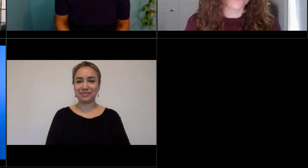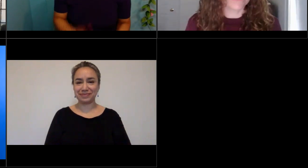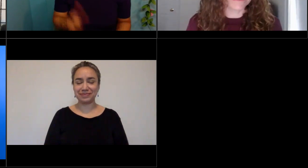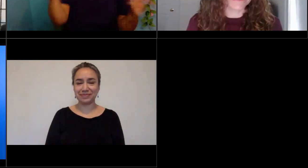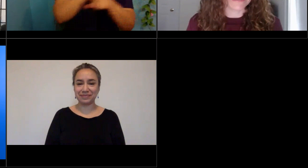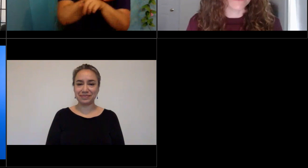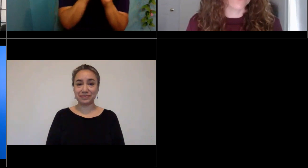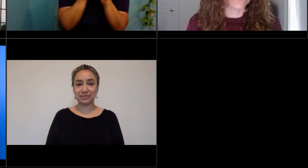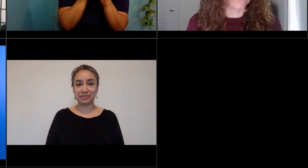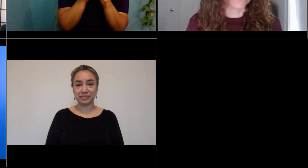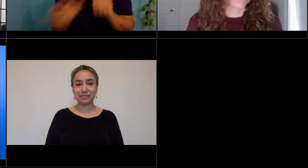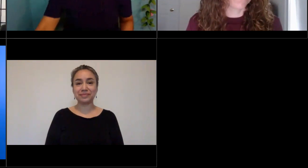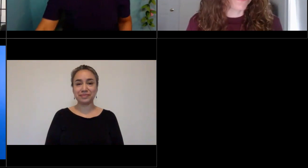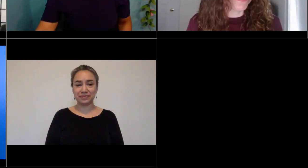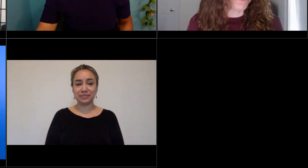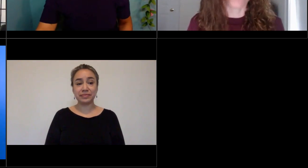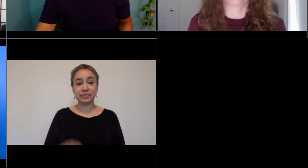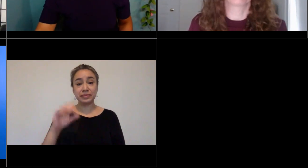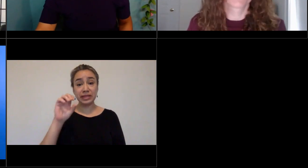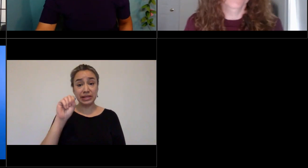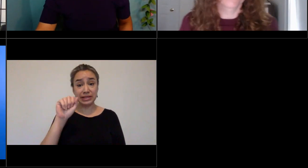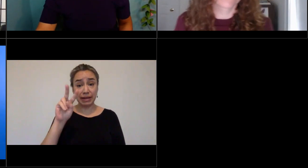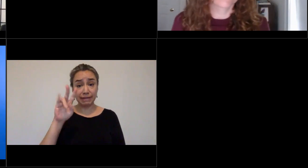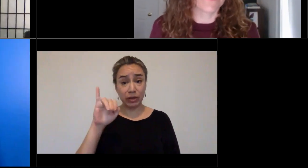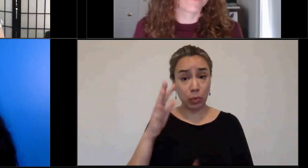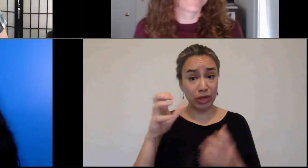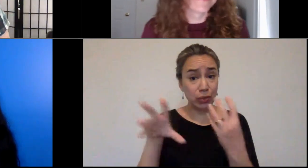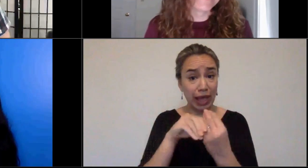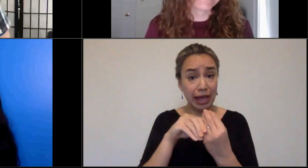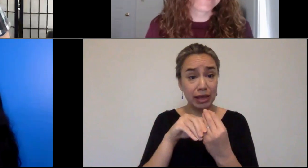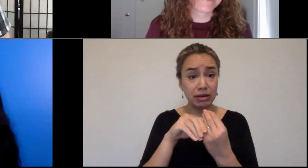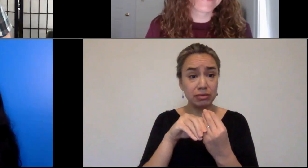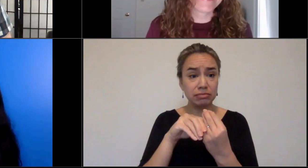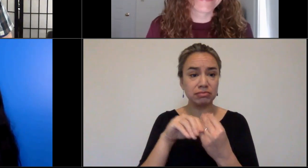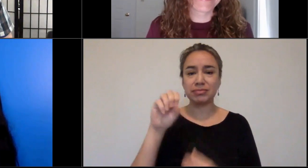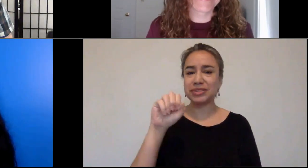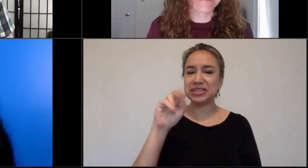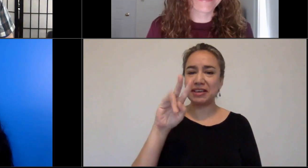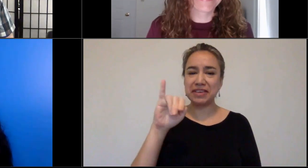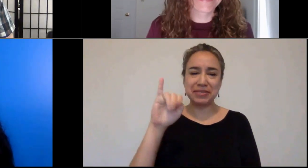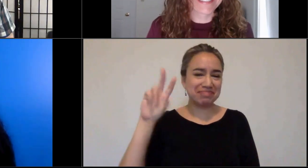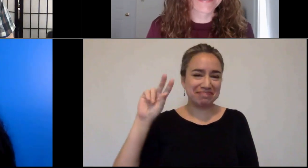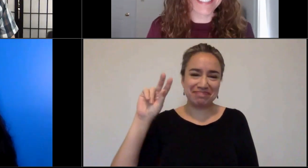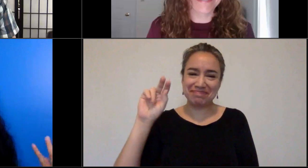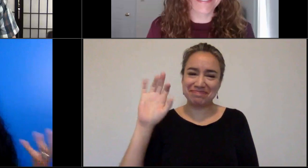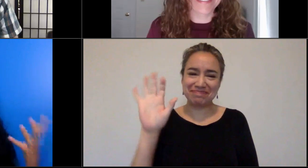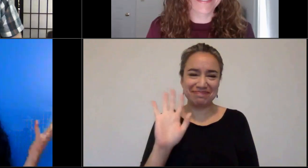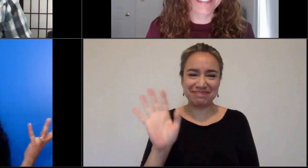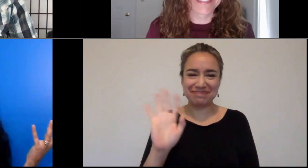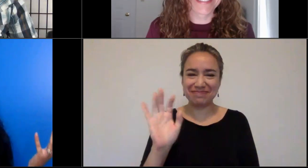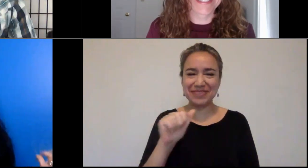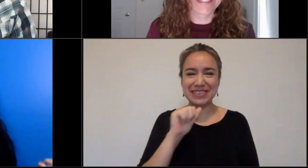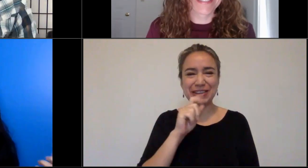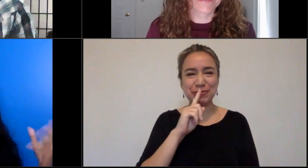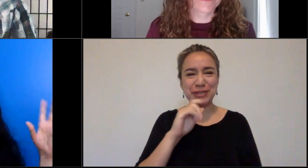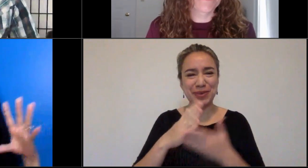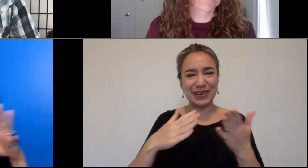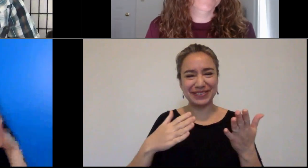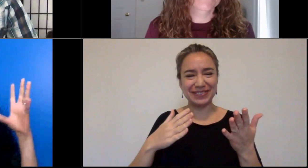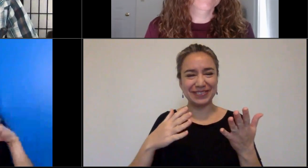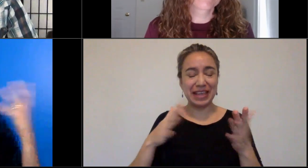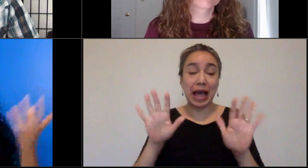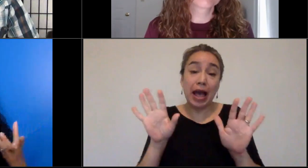Savi, did you have anything to add, or you? Okay. Not really. I have, yeah, that's not really part of what we've done. I